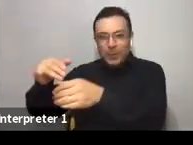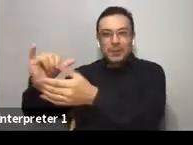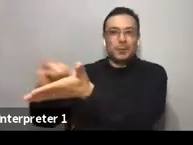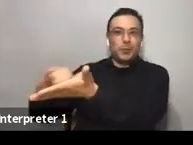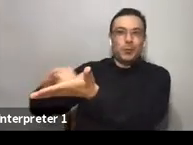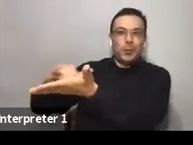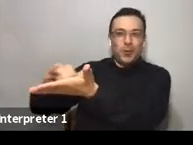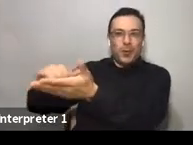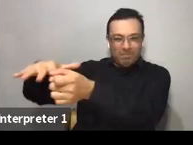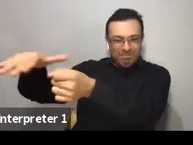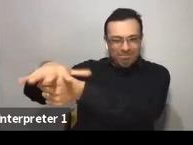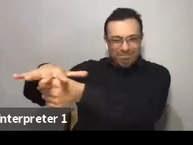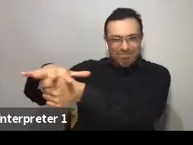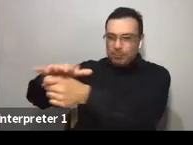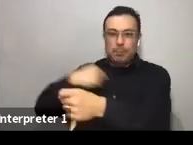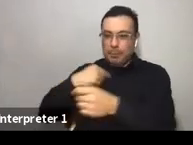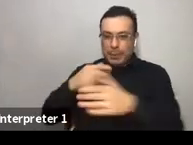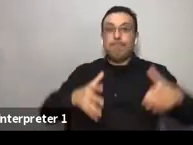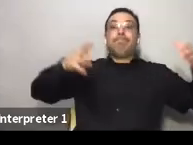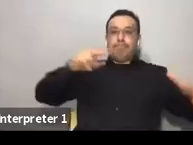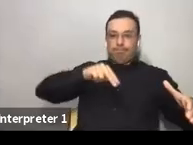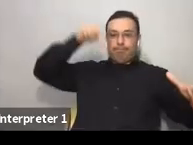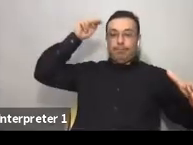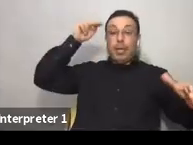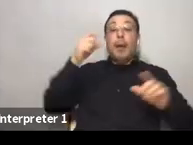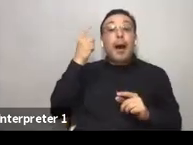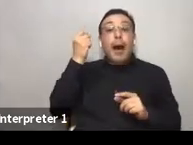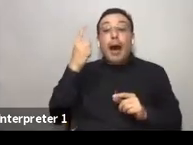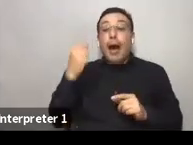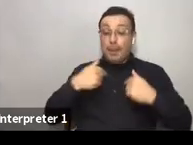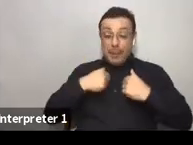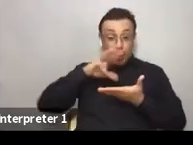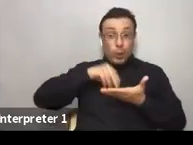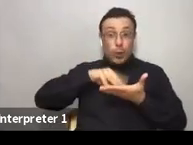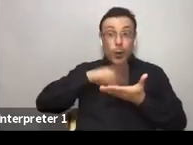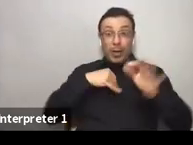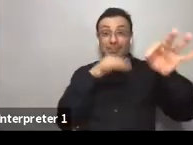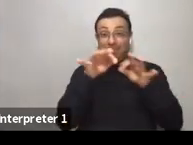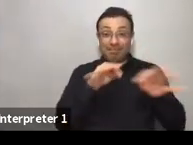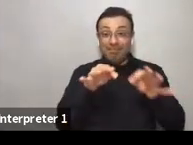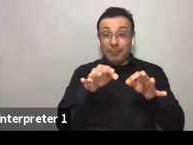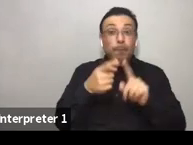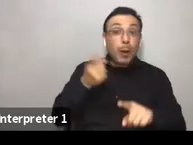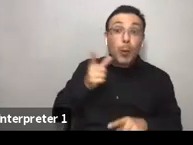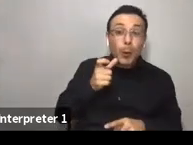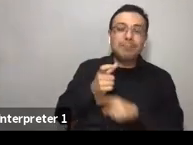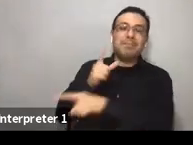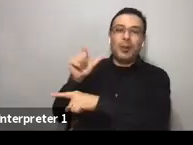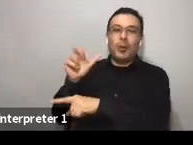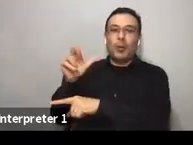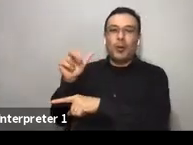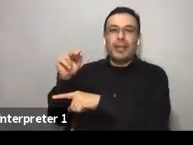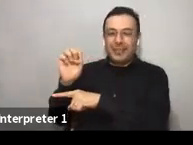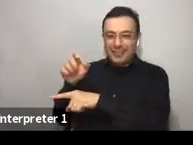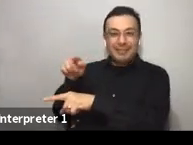here, much of what I talk about today, I learned from Lorian as well. So just it's great to be kind of coming